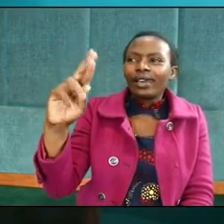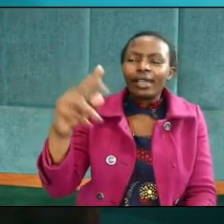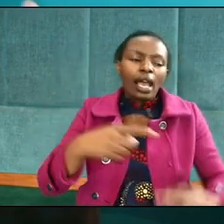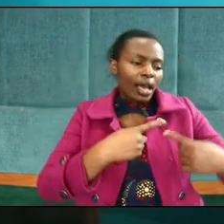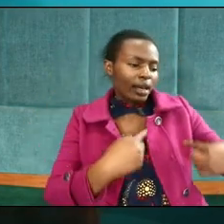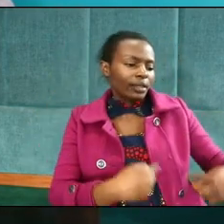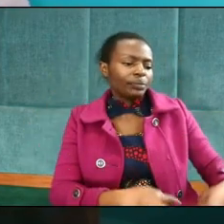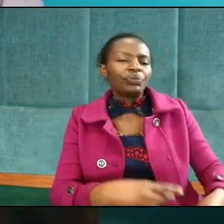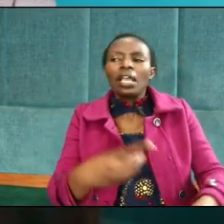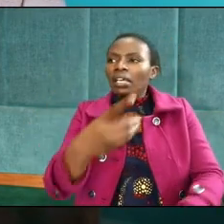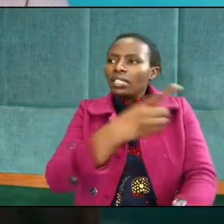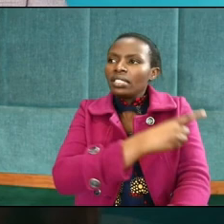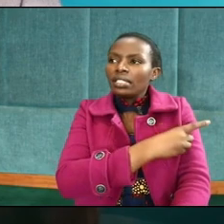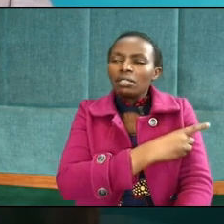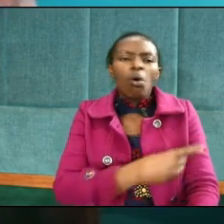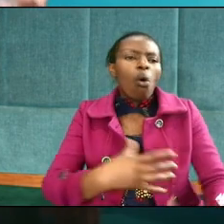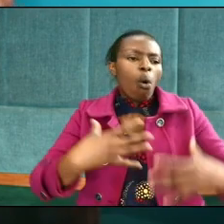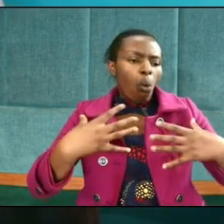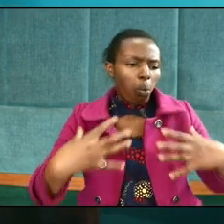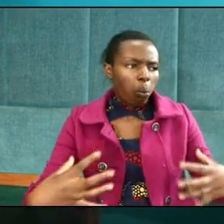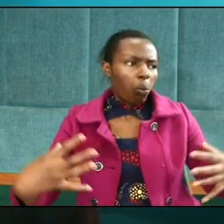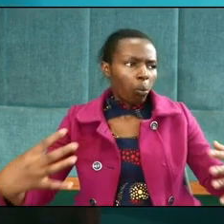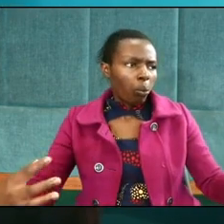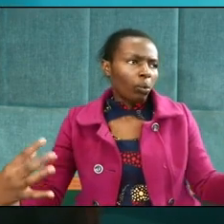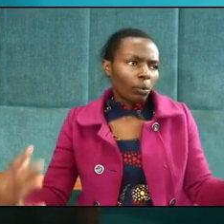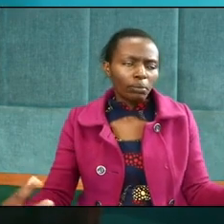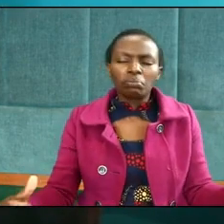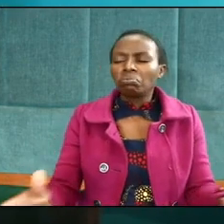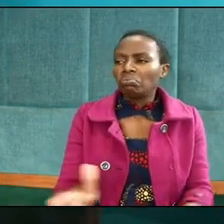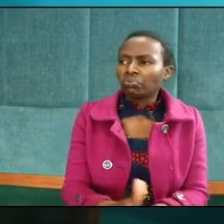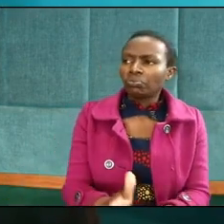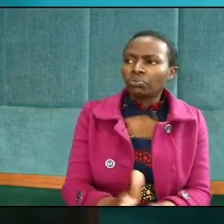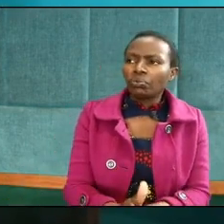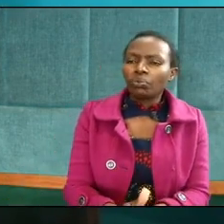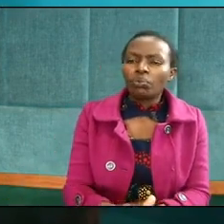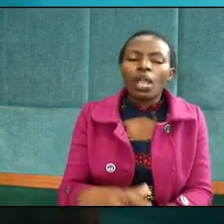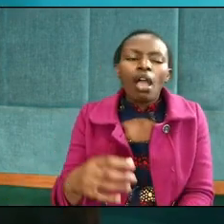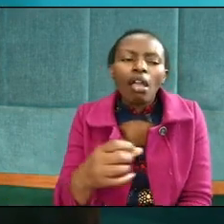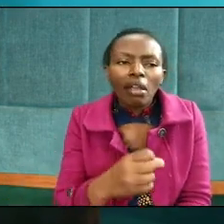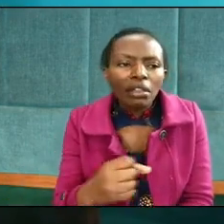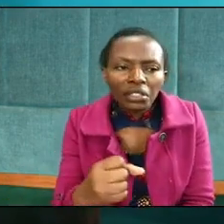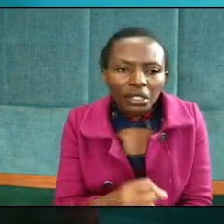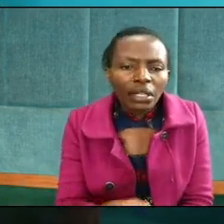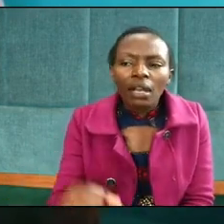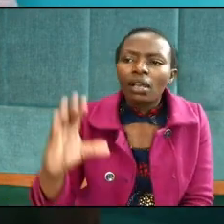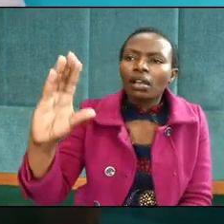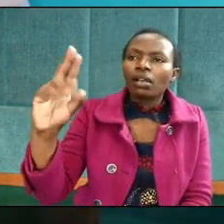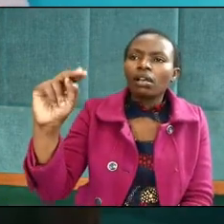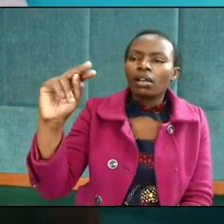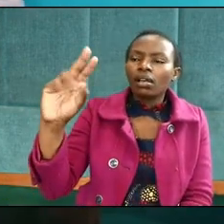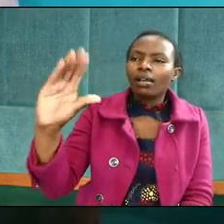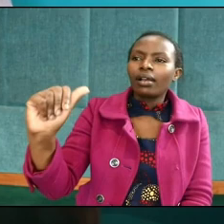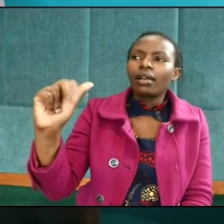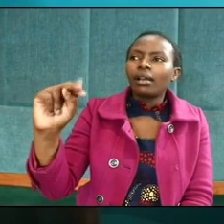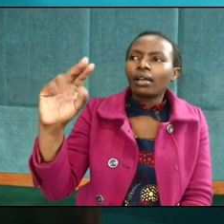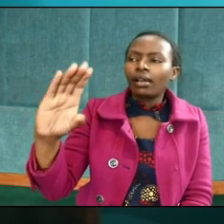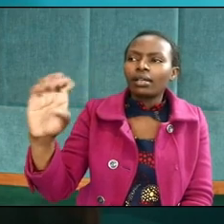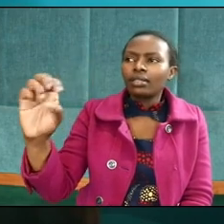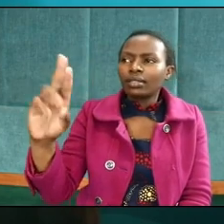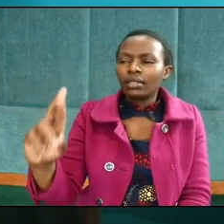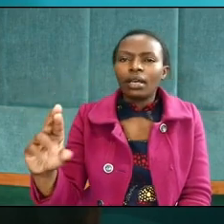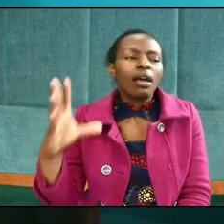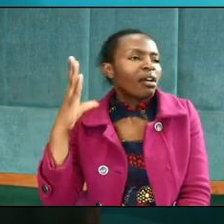hypertension, obesity, physiological aging, cancer, poor hearing,